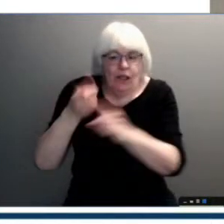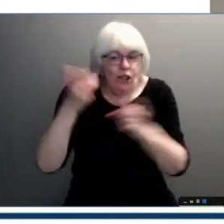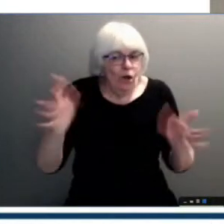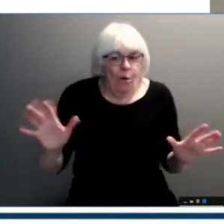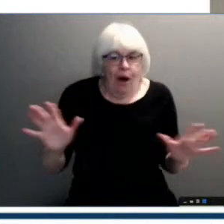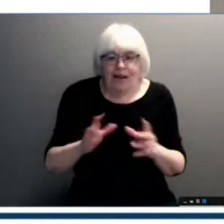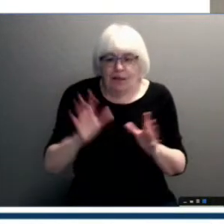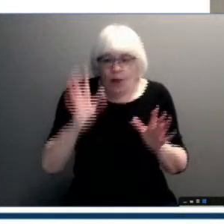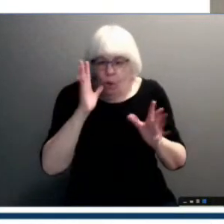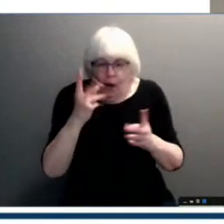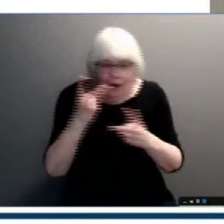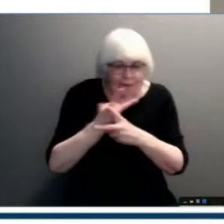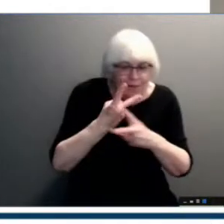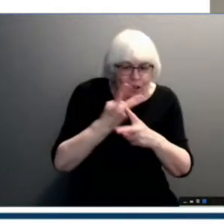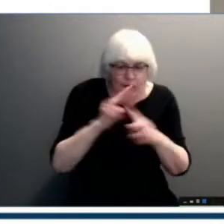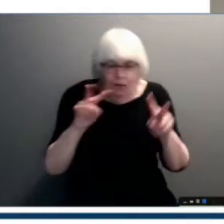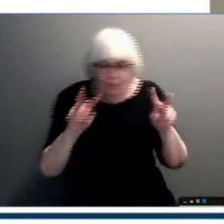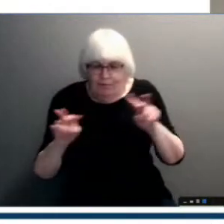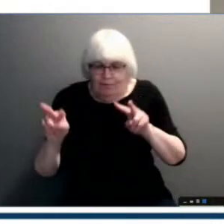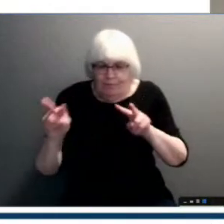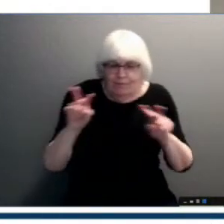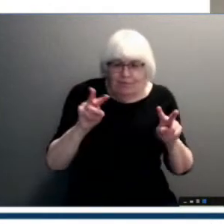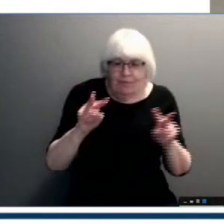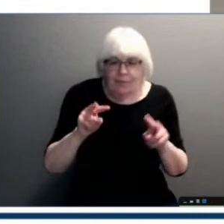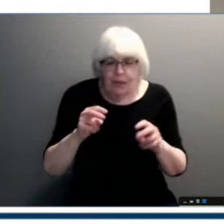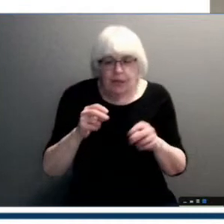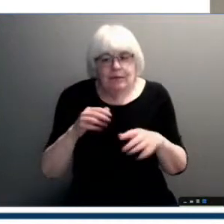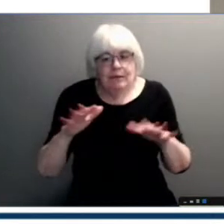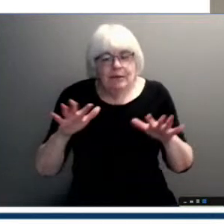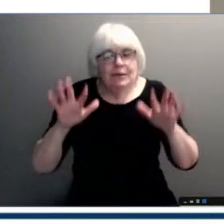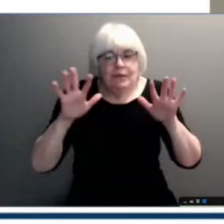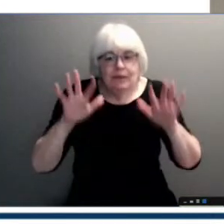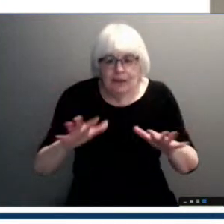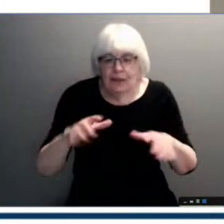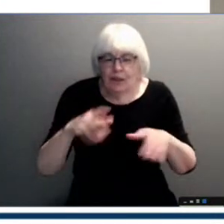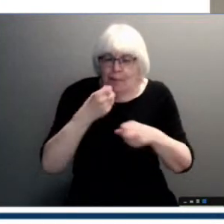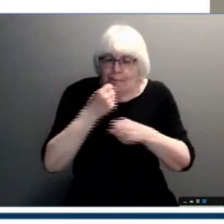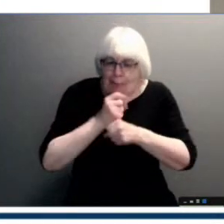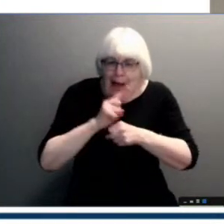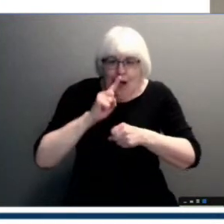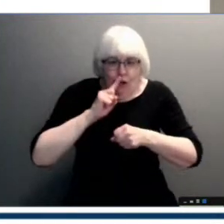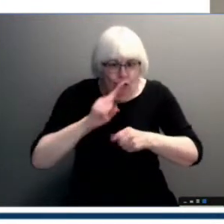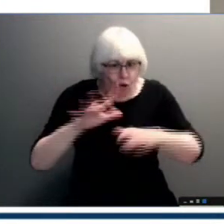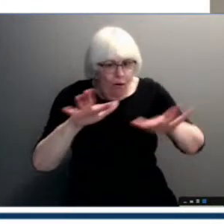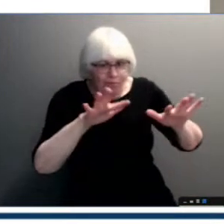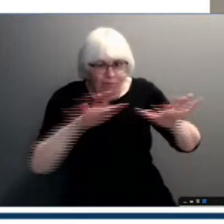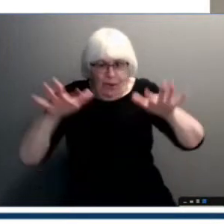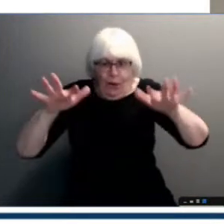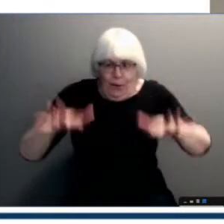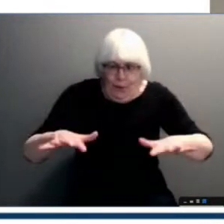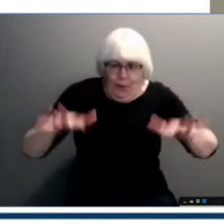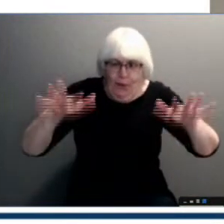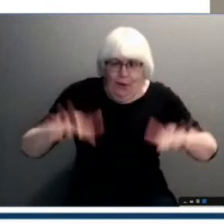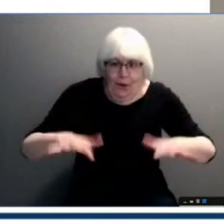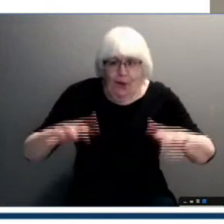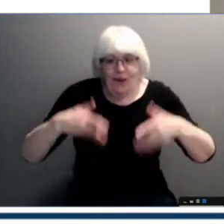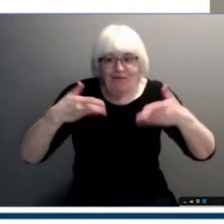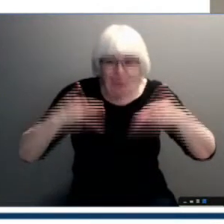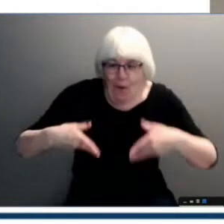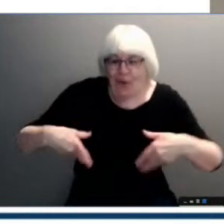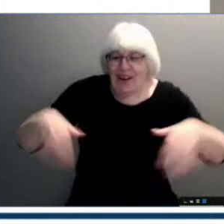we have to slow things down, and we can't just let Omicron spread unchecked because of the